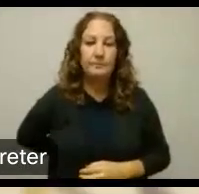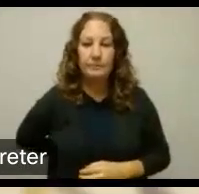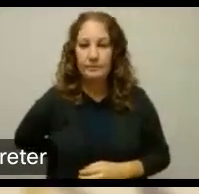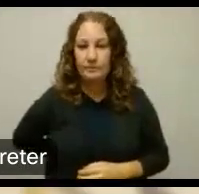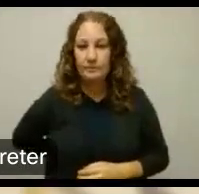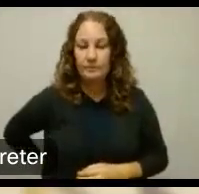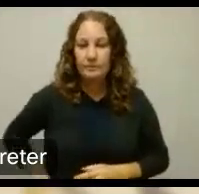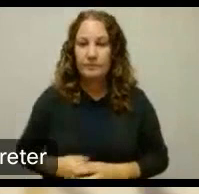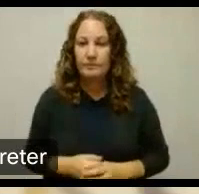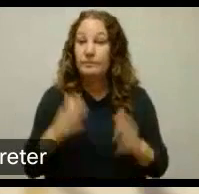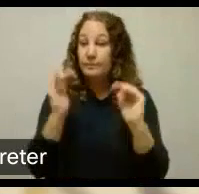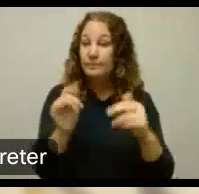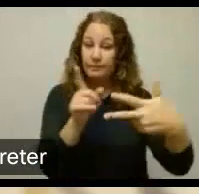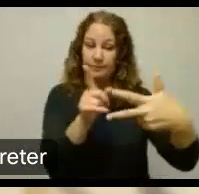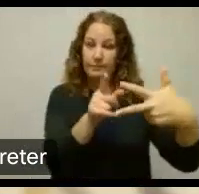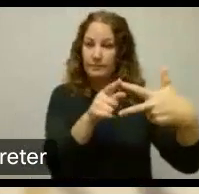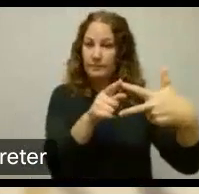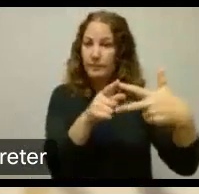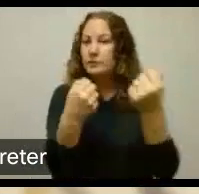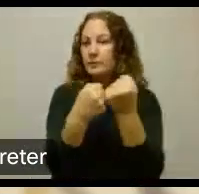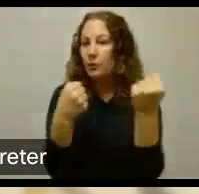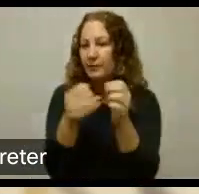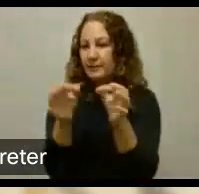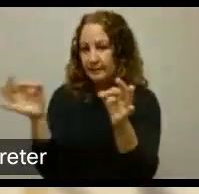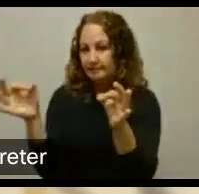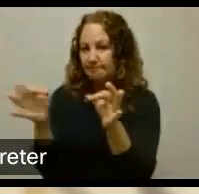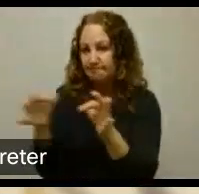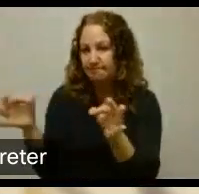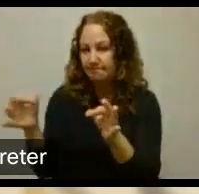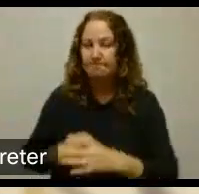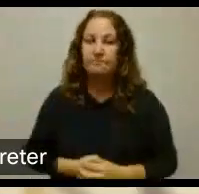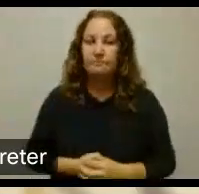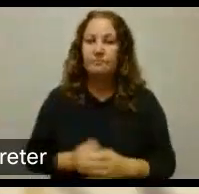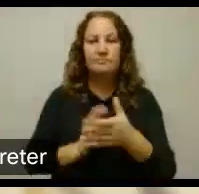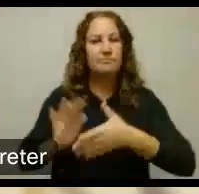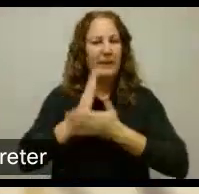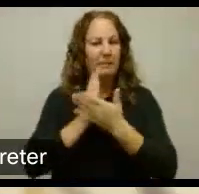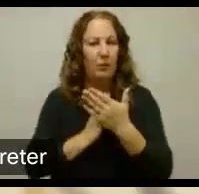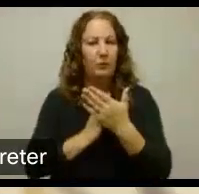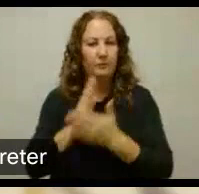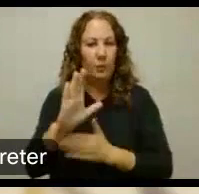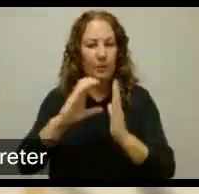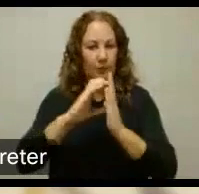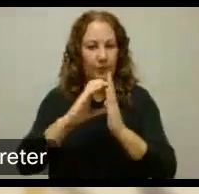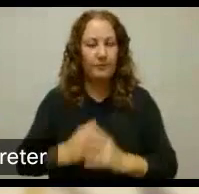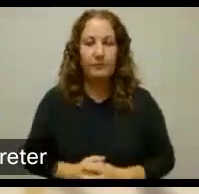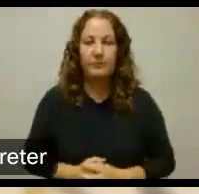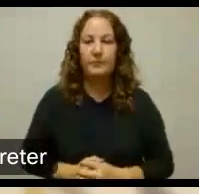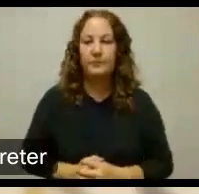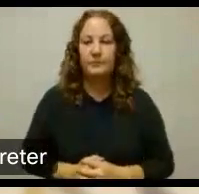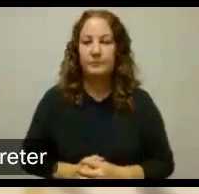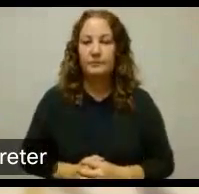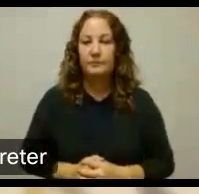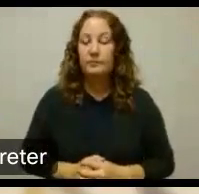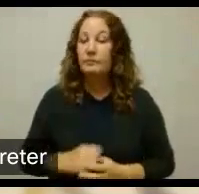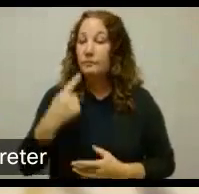Next, you have the supporting sentences. And this is the main part of your paragraph. In